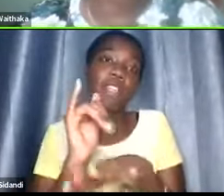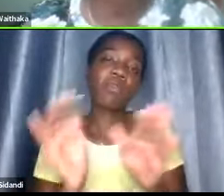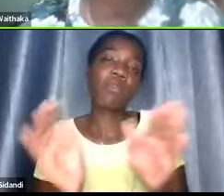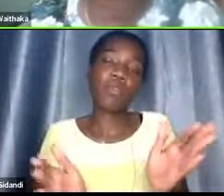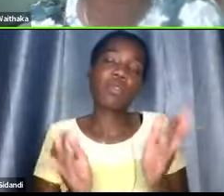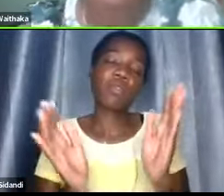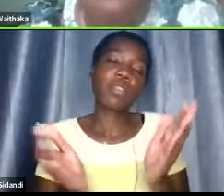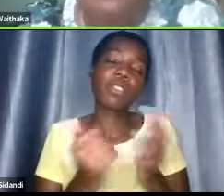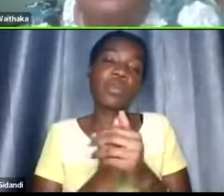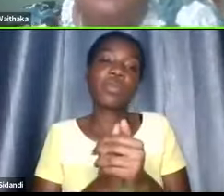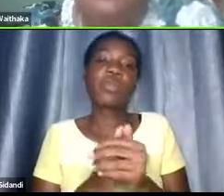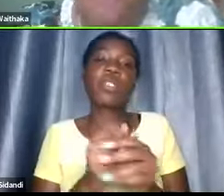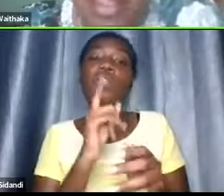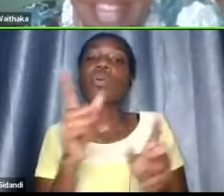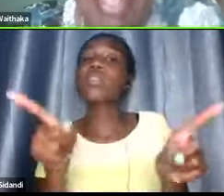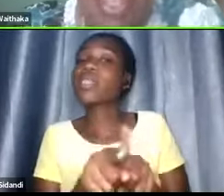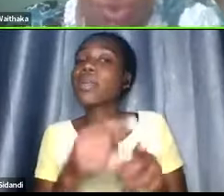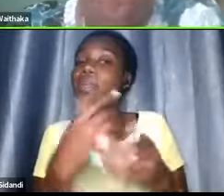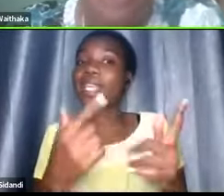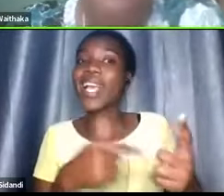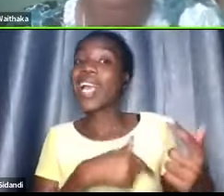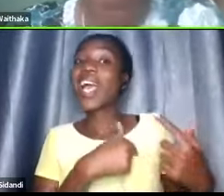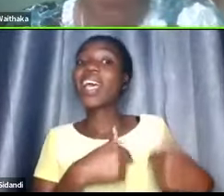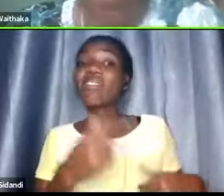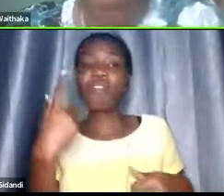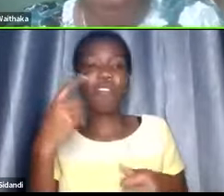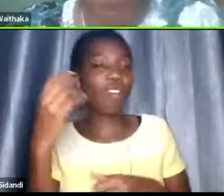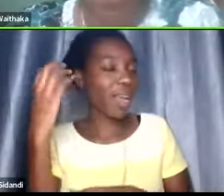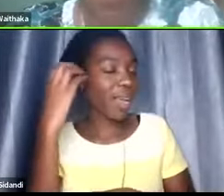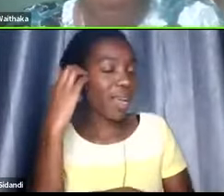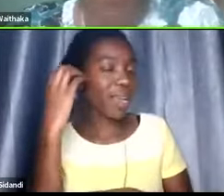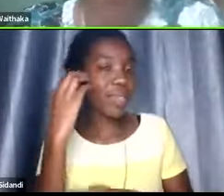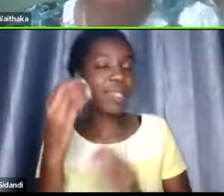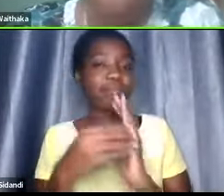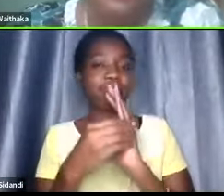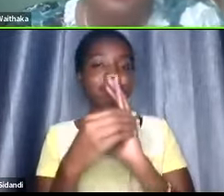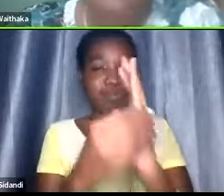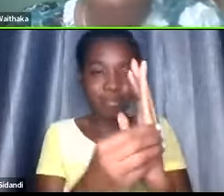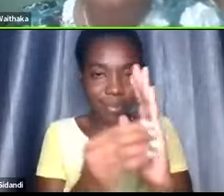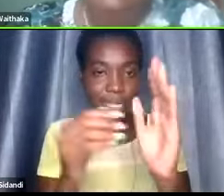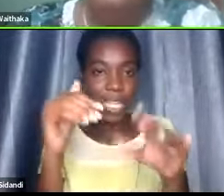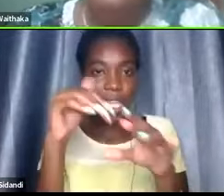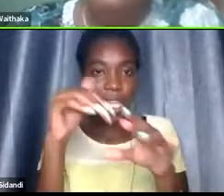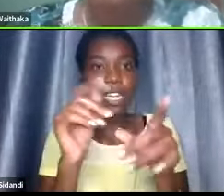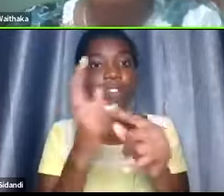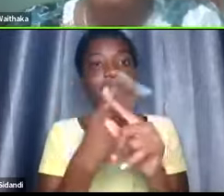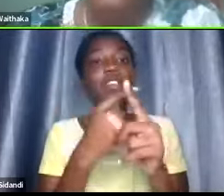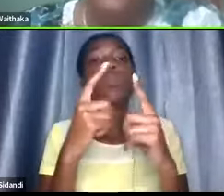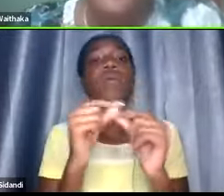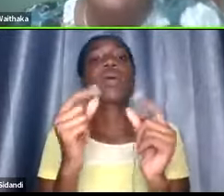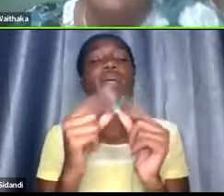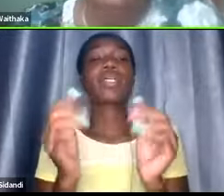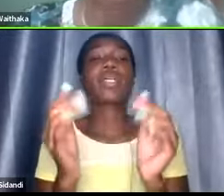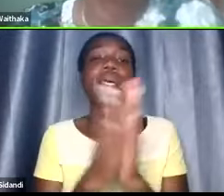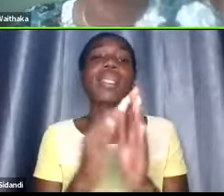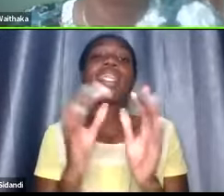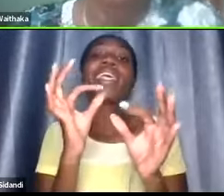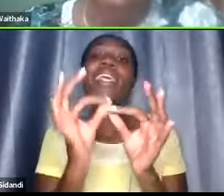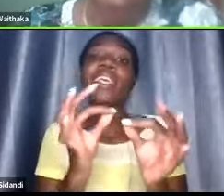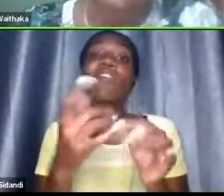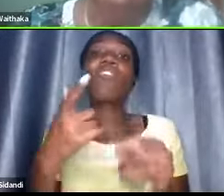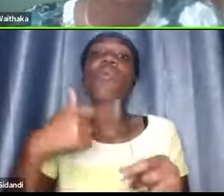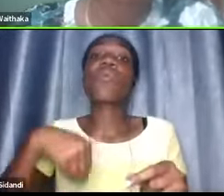is actually the same thing. It's the heart of career guidance, what we talked about in different words. And if we are able